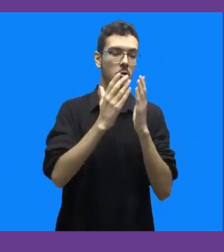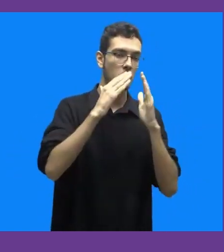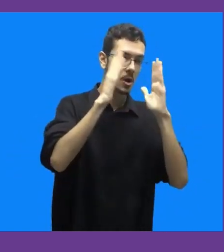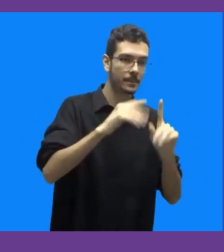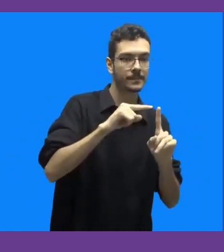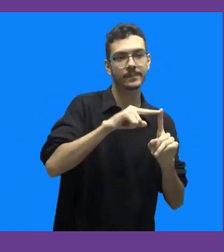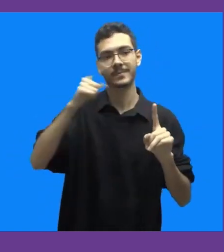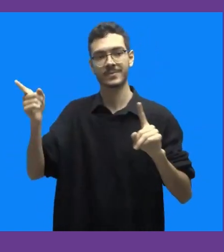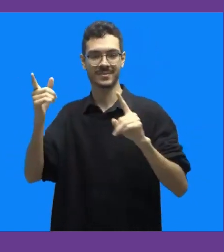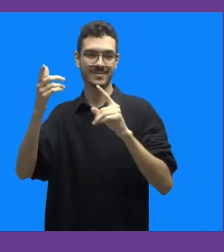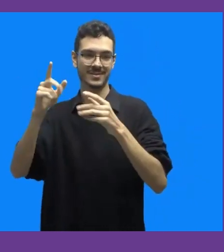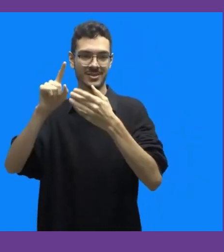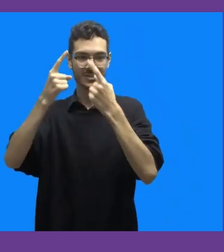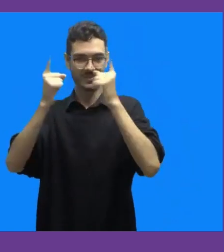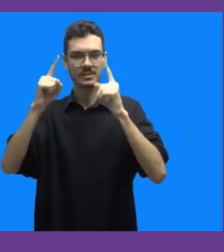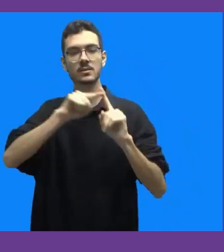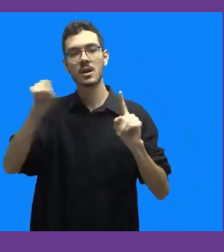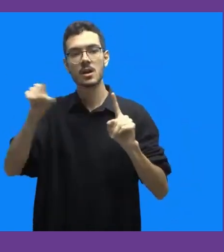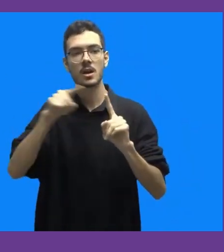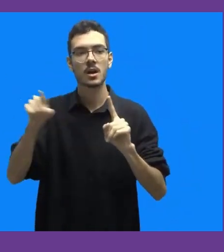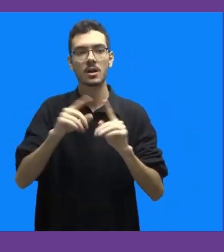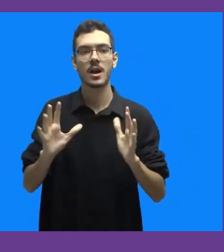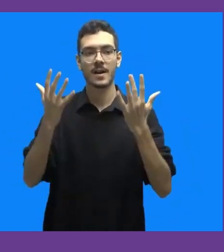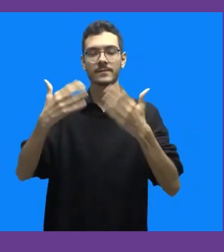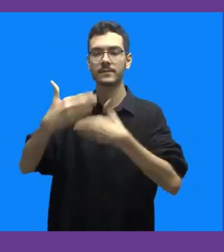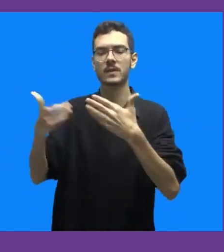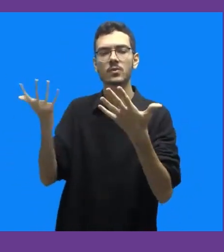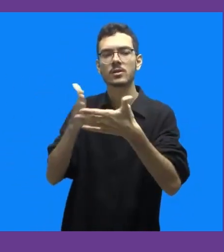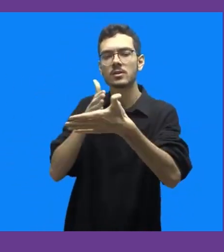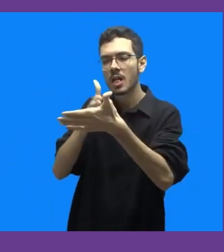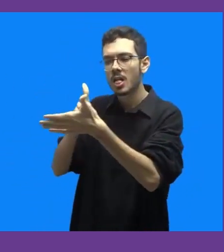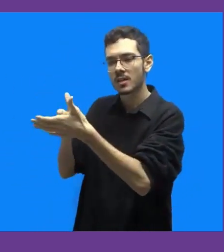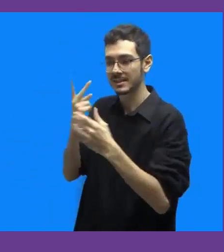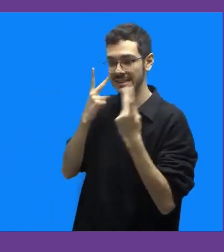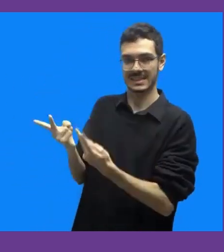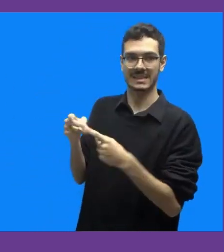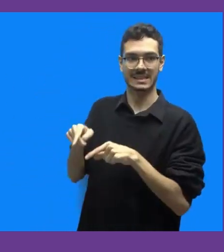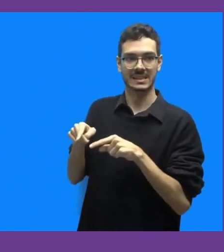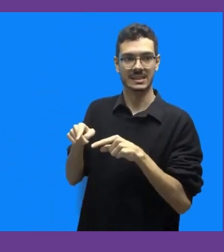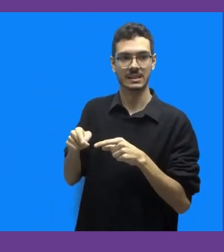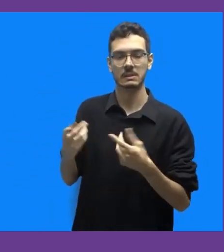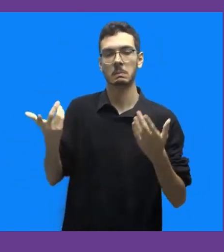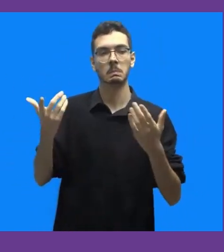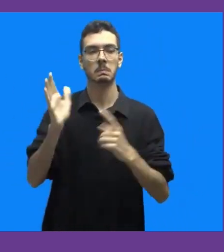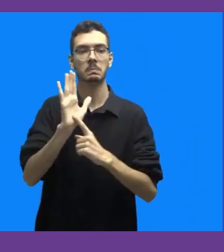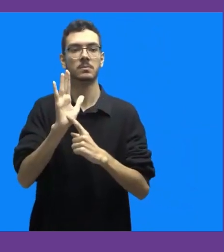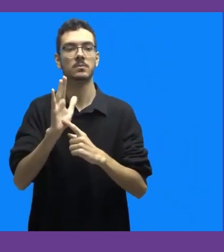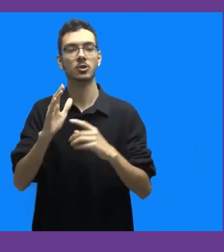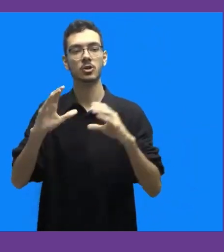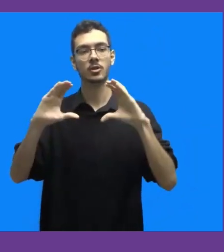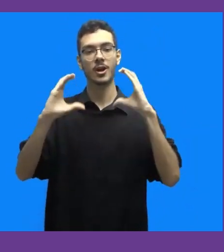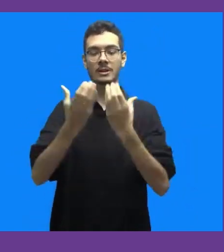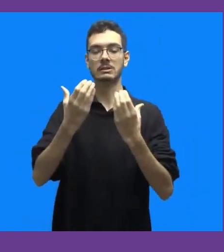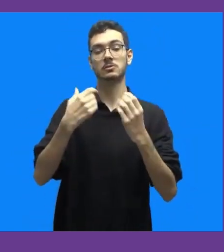that person has to do sometimes such a simple thing like going to the bathroom, for example. And when people